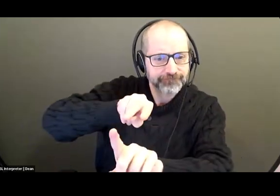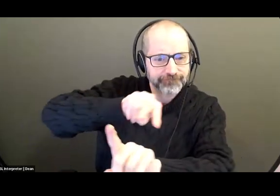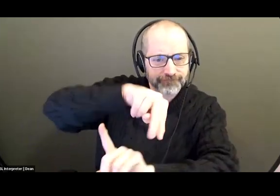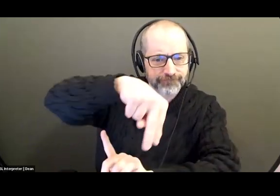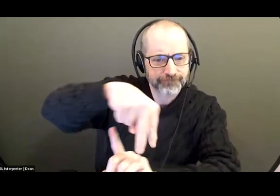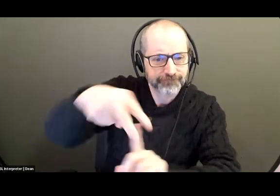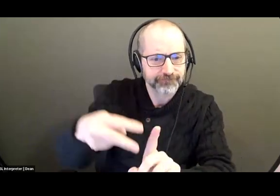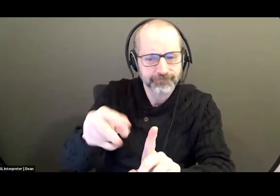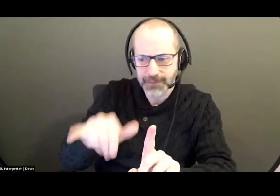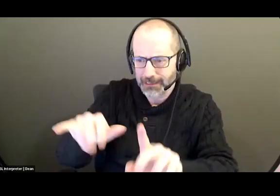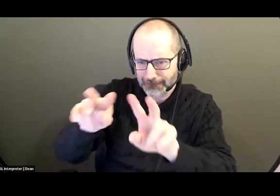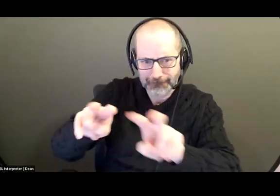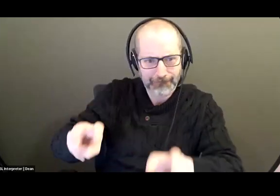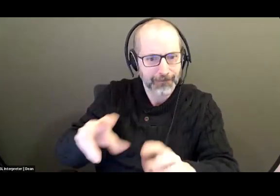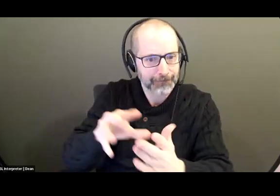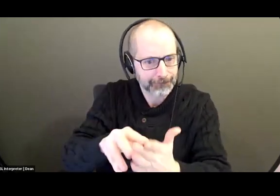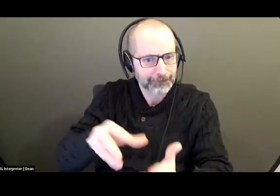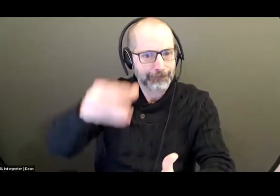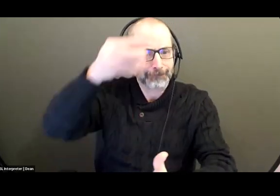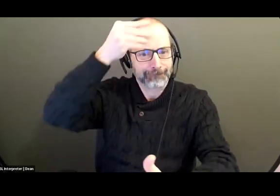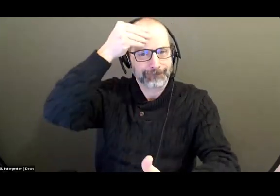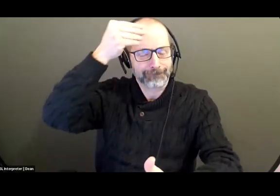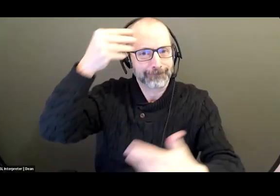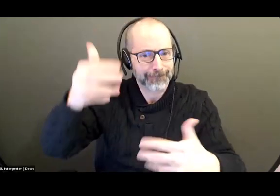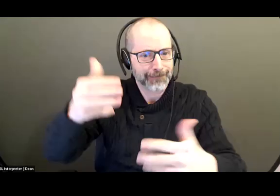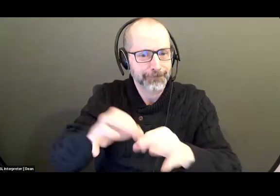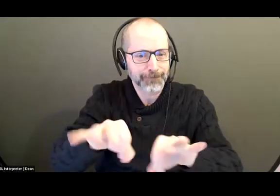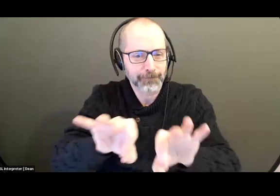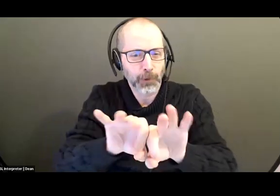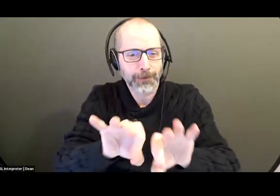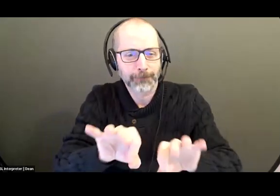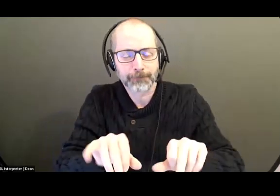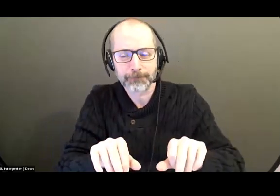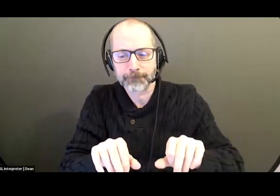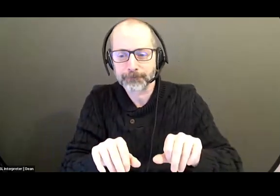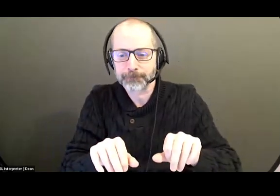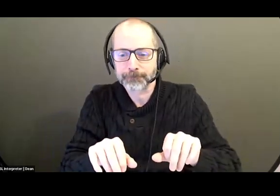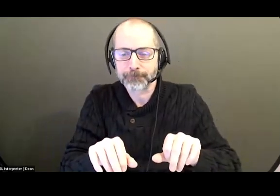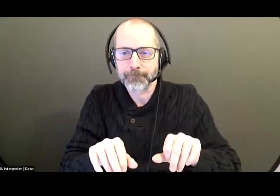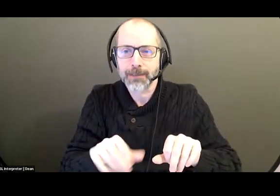the important piece of it. So uh,